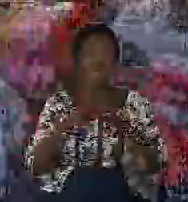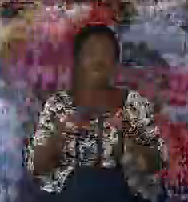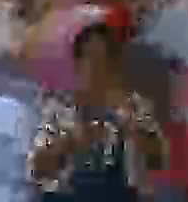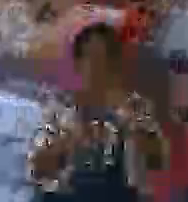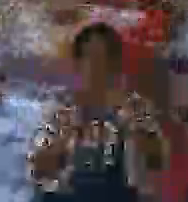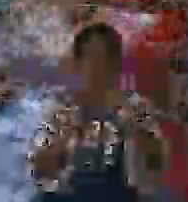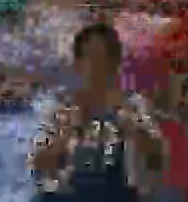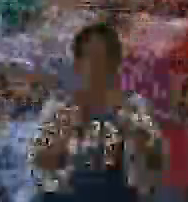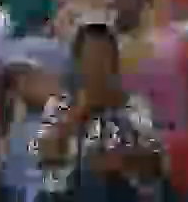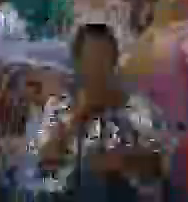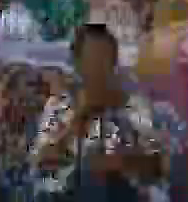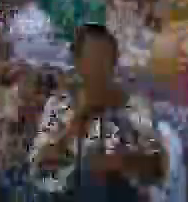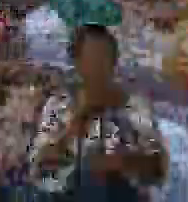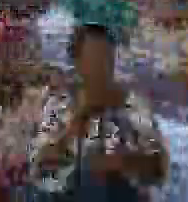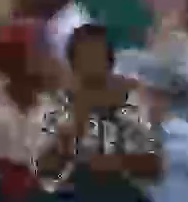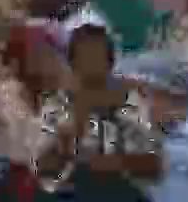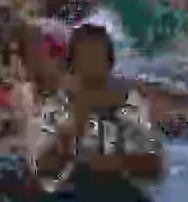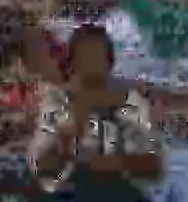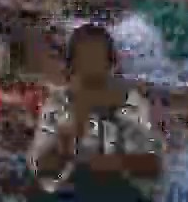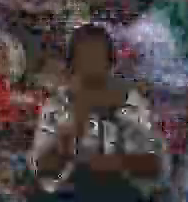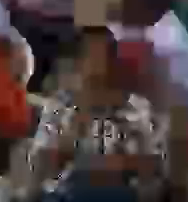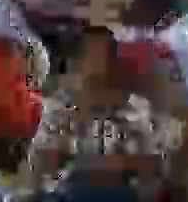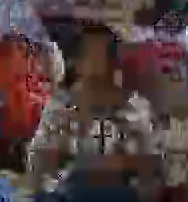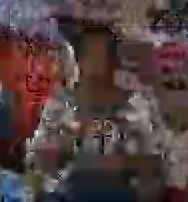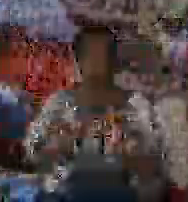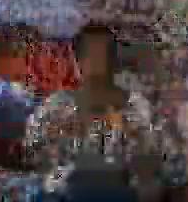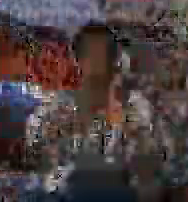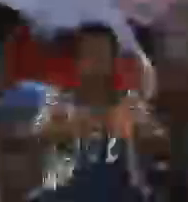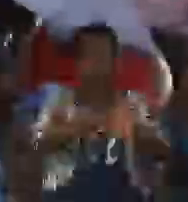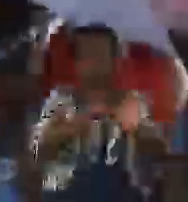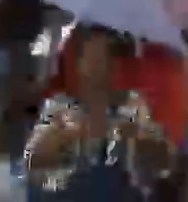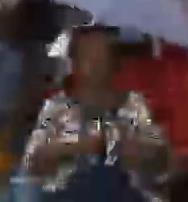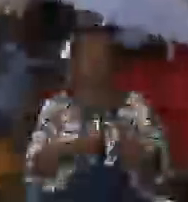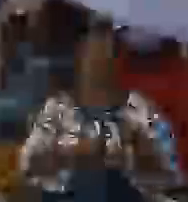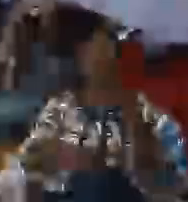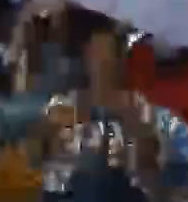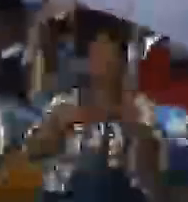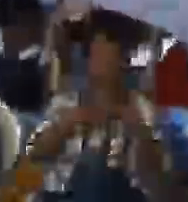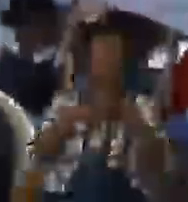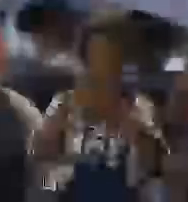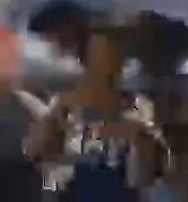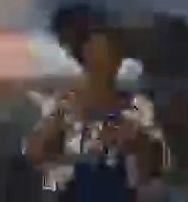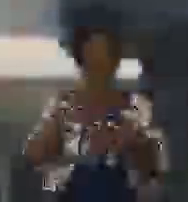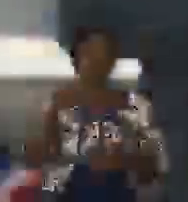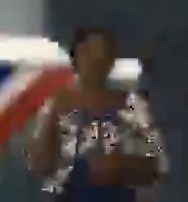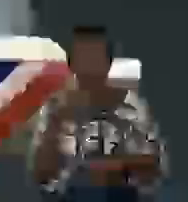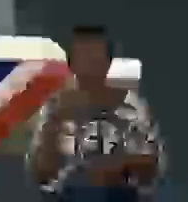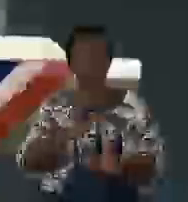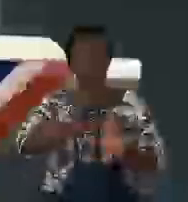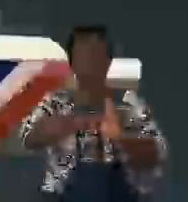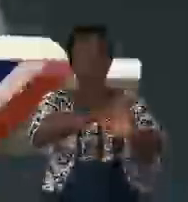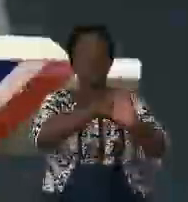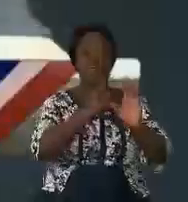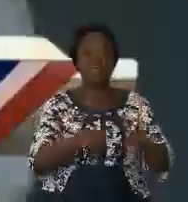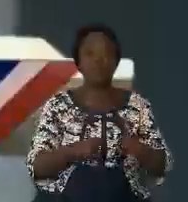number four now. As we come to number four, we're talking about the preventable